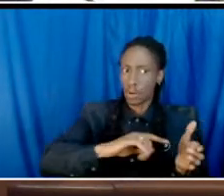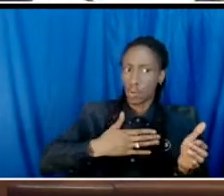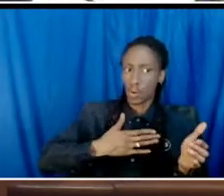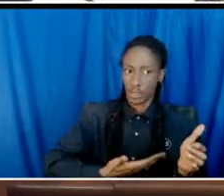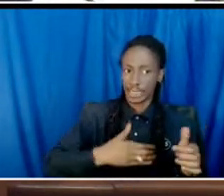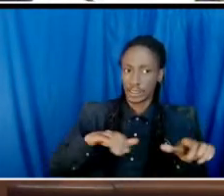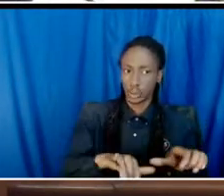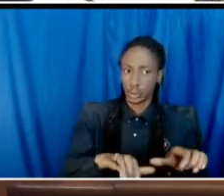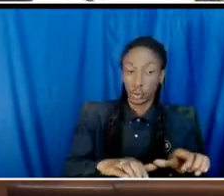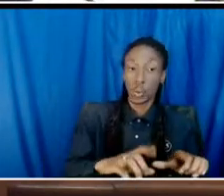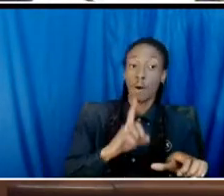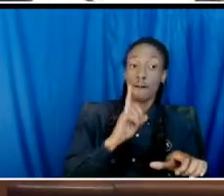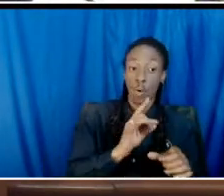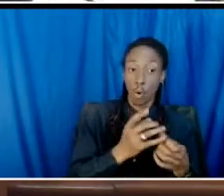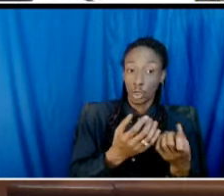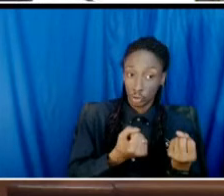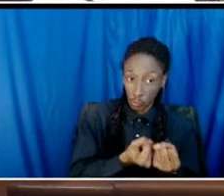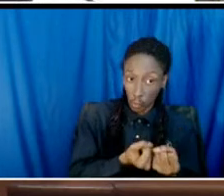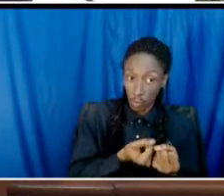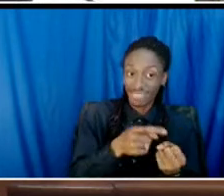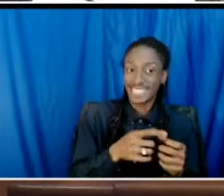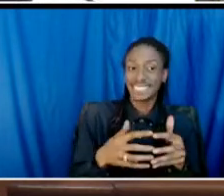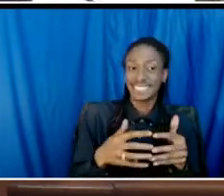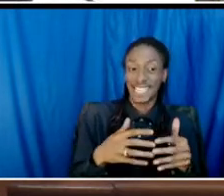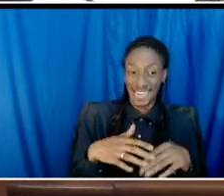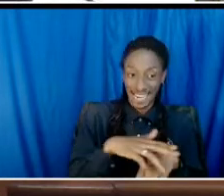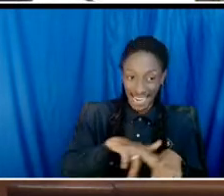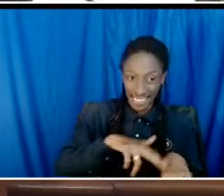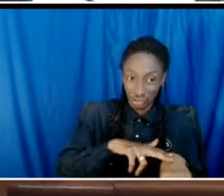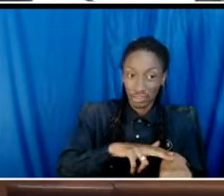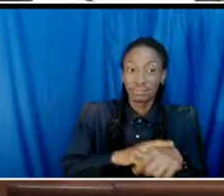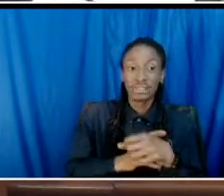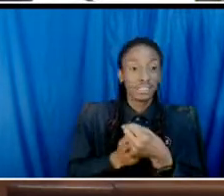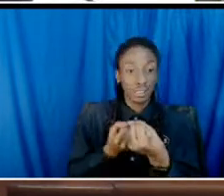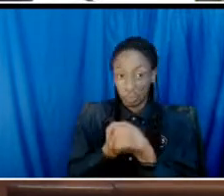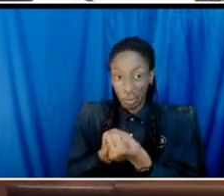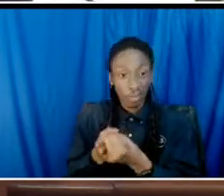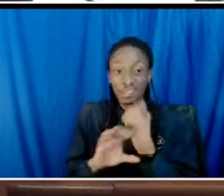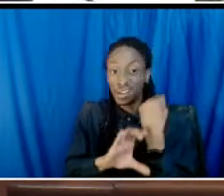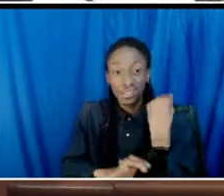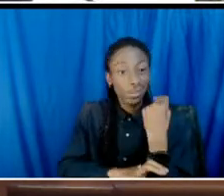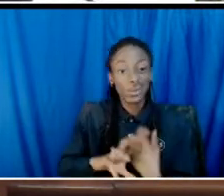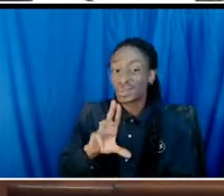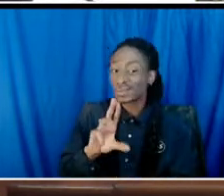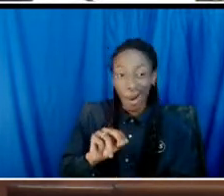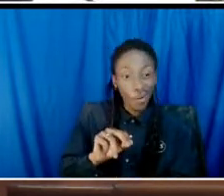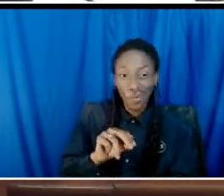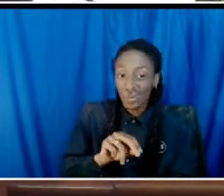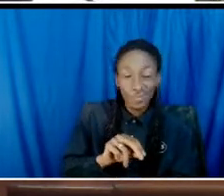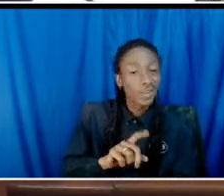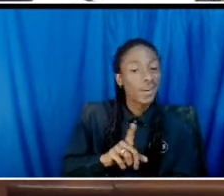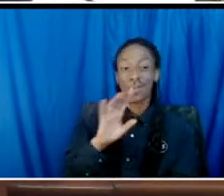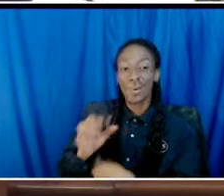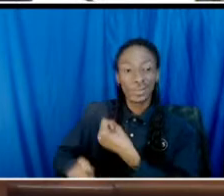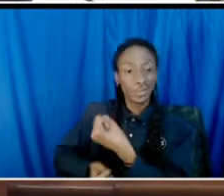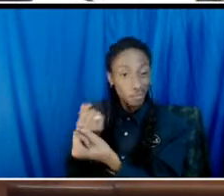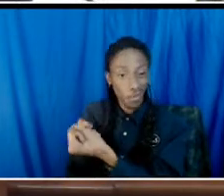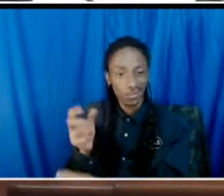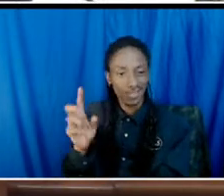of the nation, the Constitution? No. In service of Donald